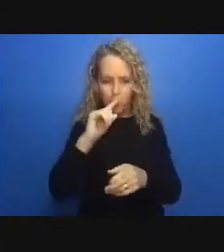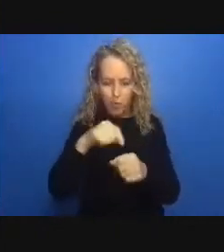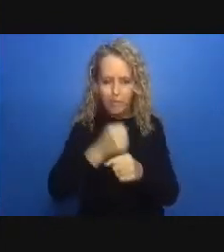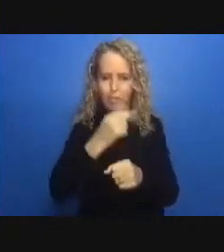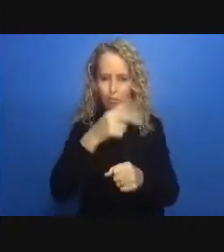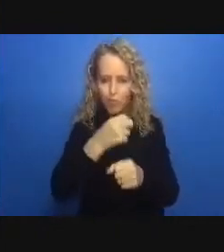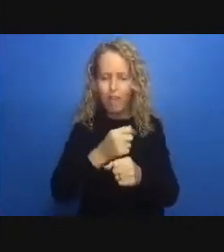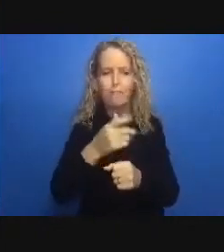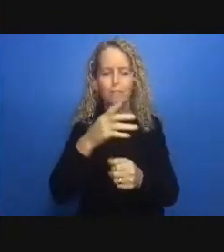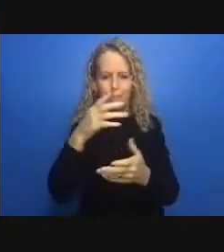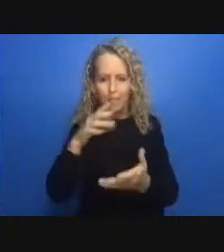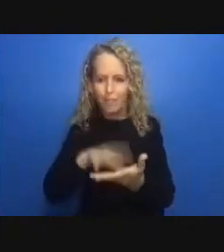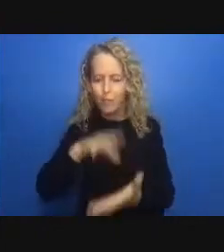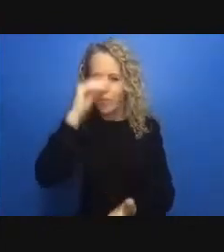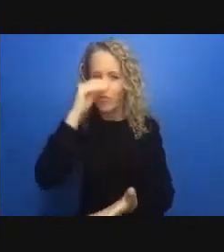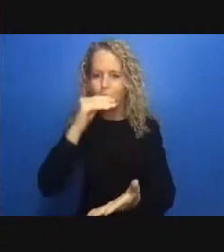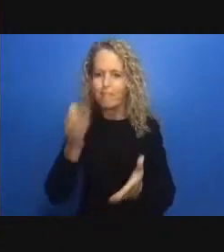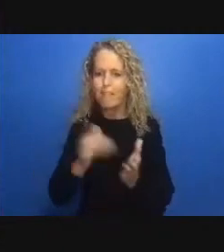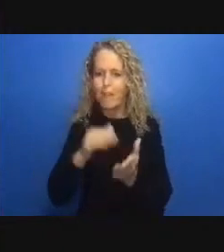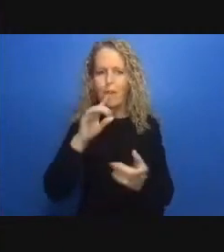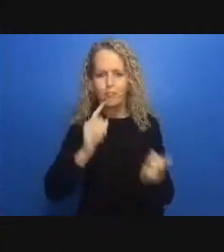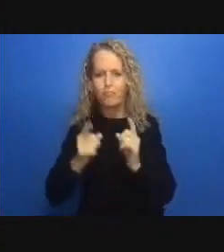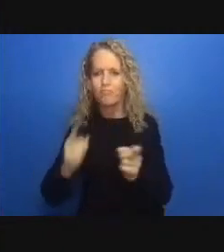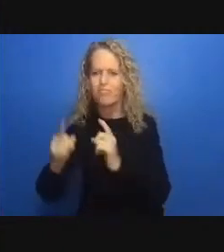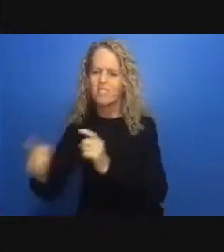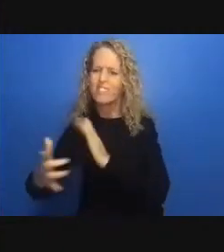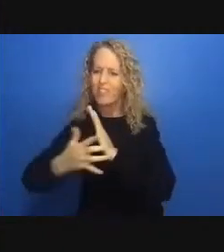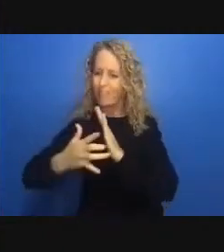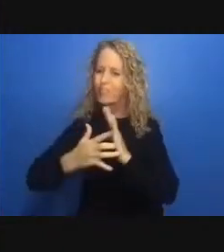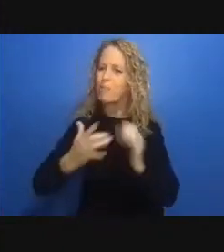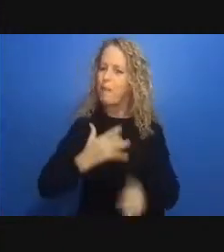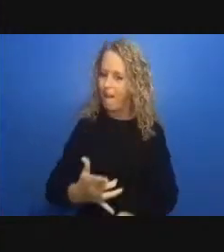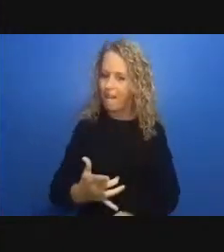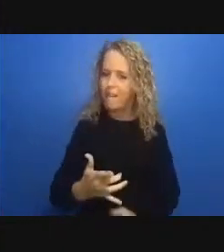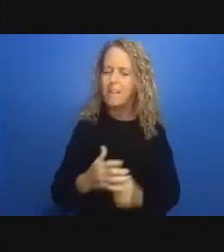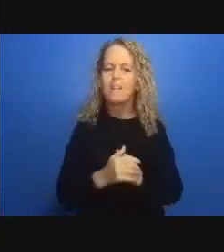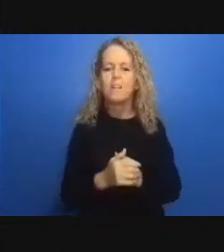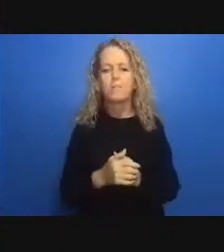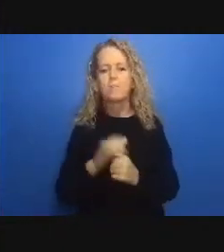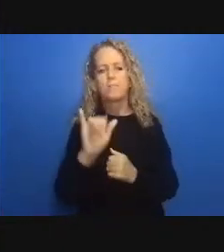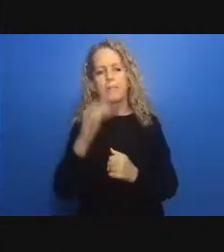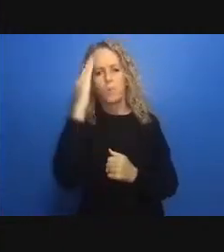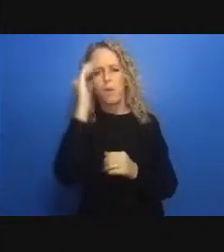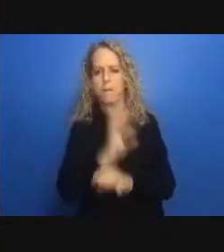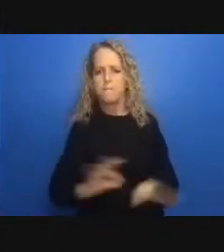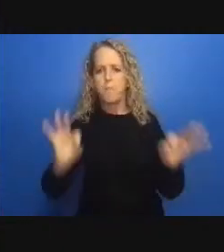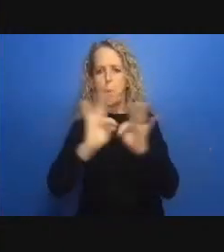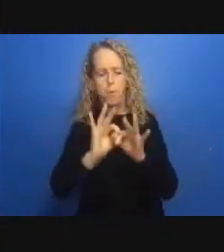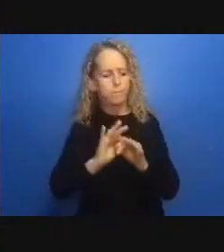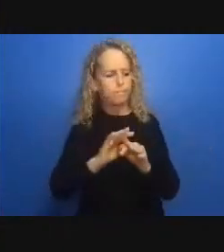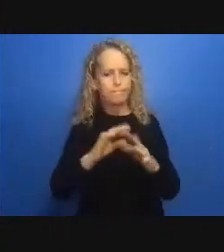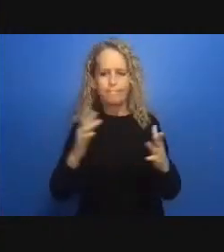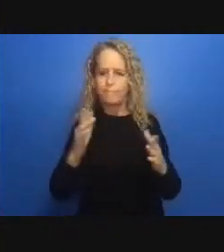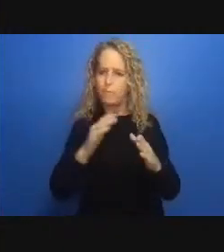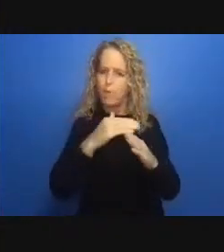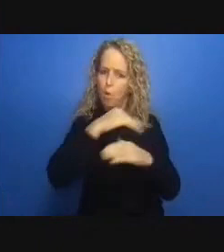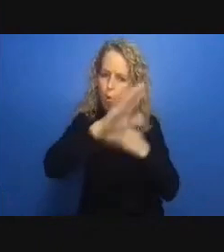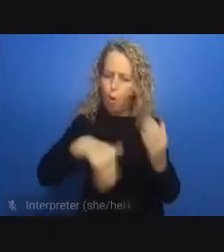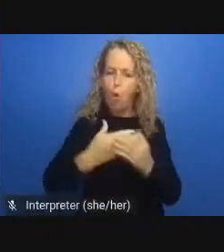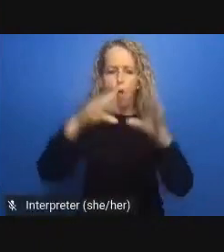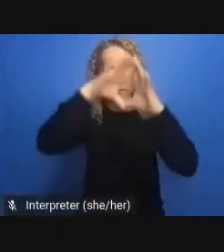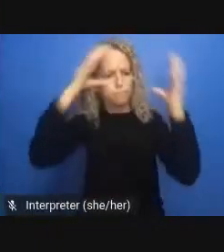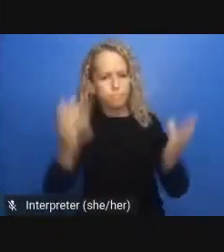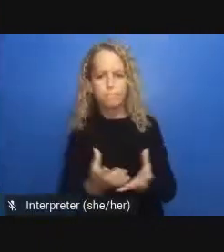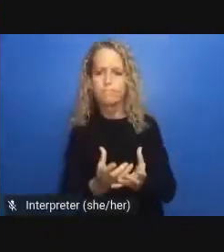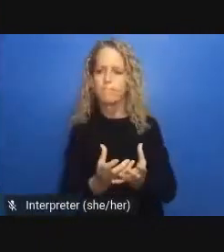provide these learning opportunities across all elements of this education ecosystem. So we identified some really specific